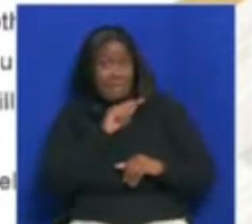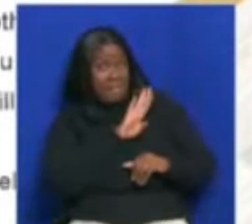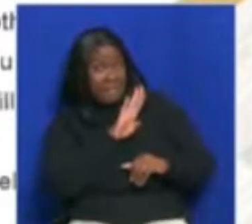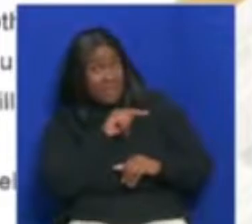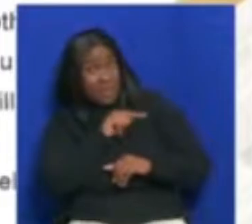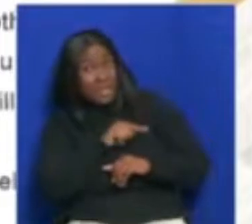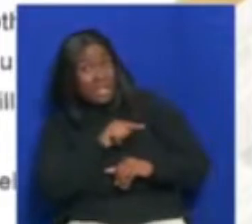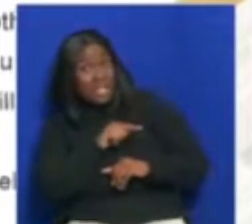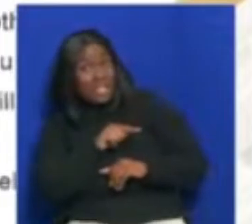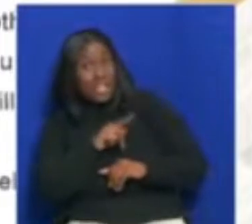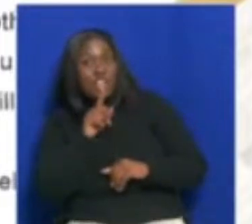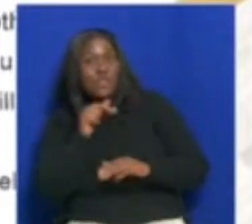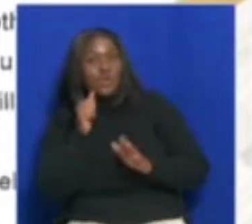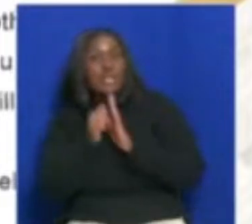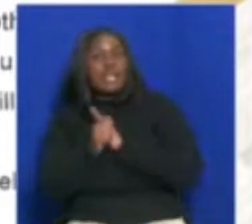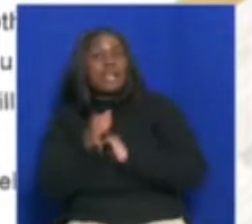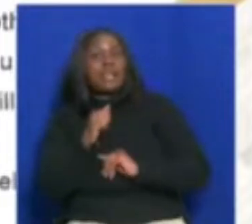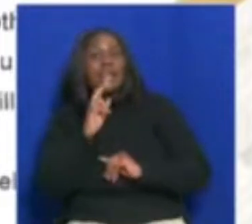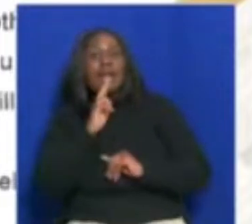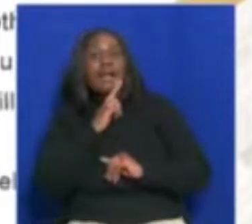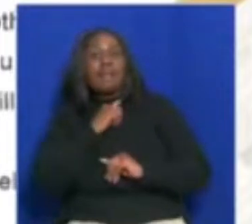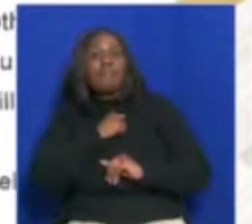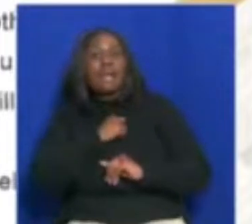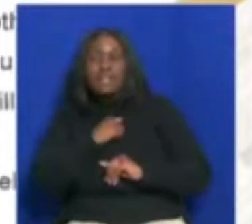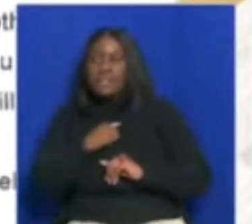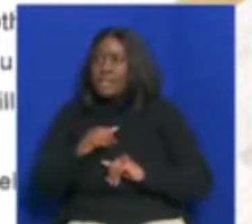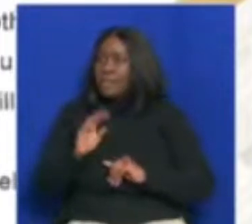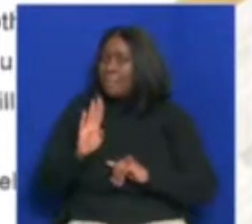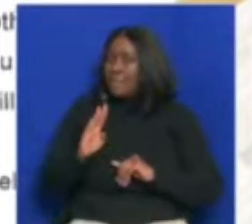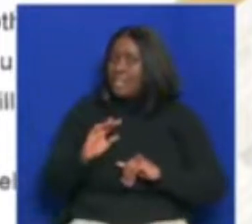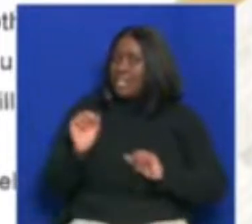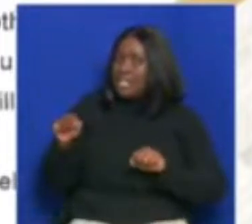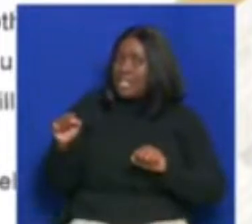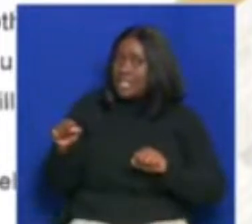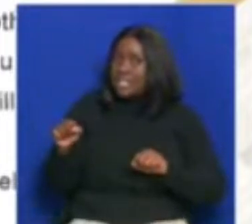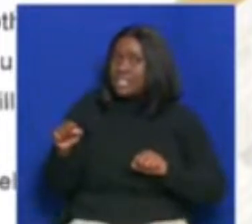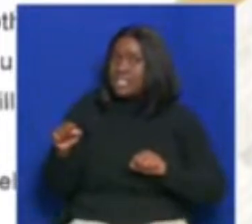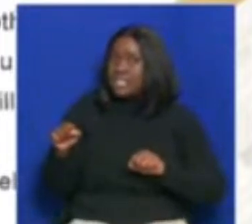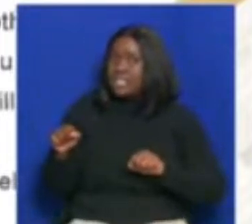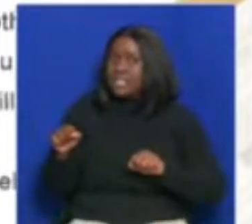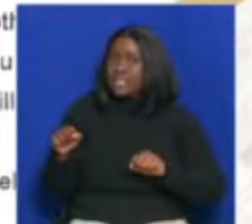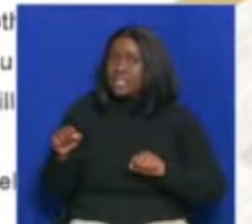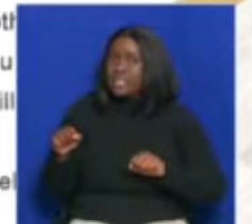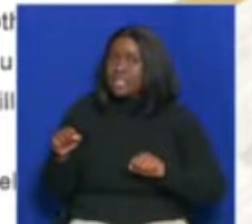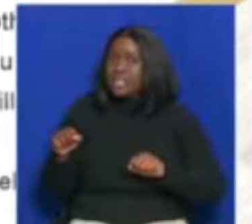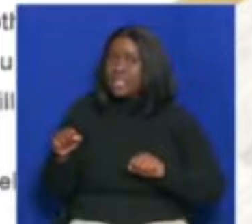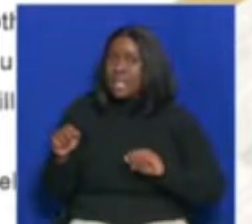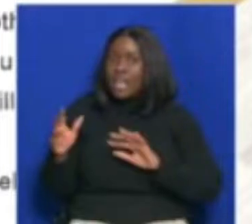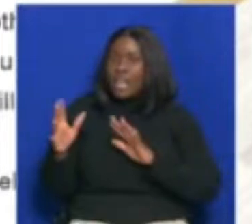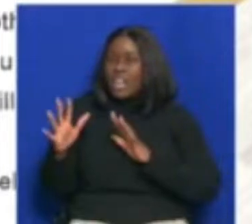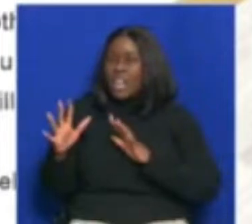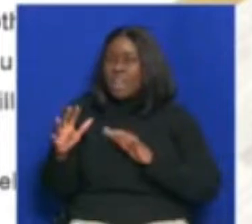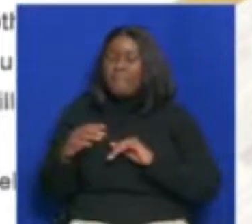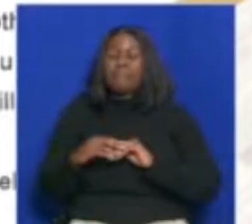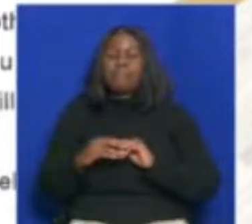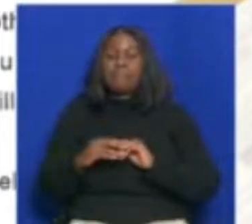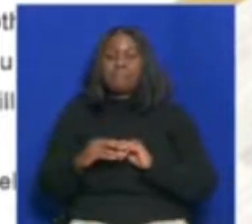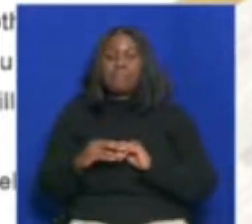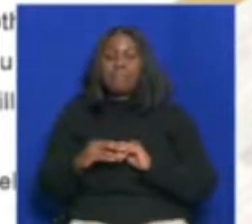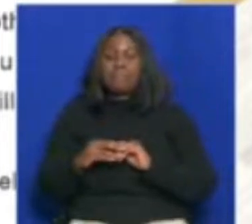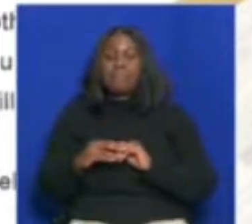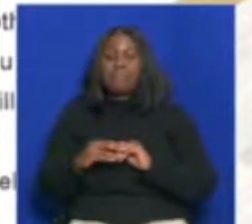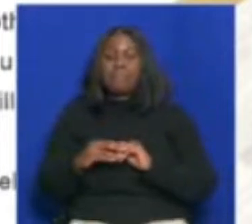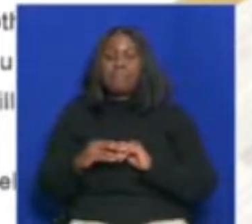uncle, you. Bevan Loftus, yes, and there's crosstalk in between. How you can phone